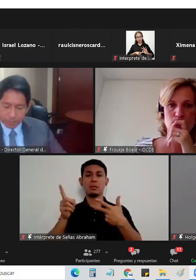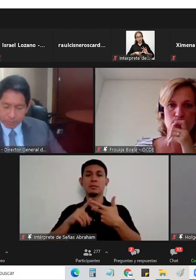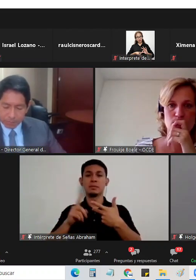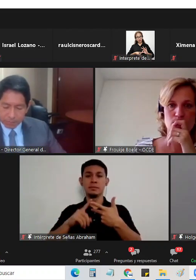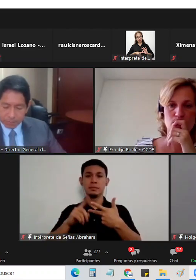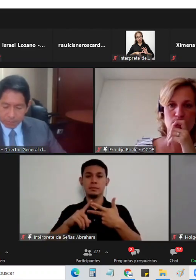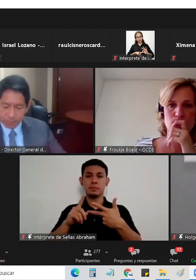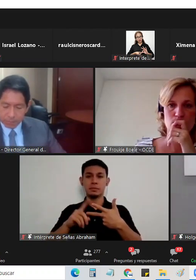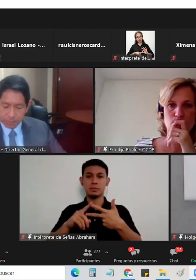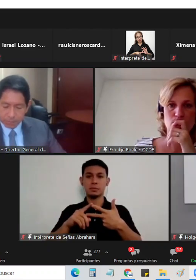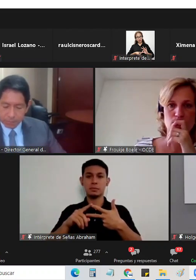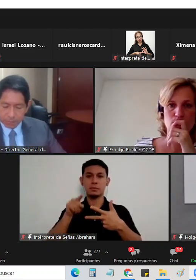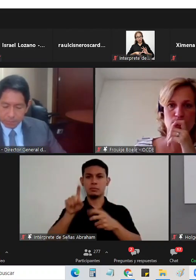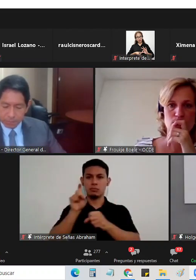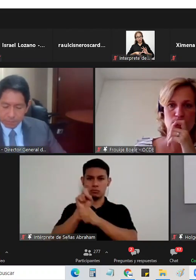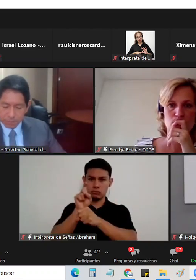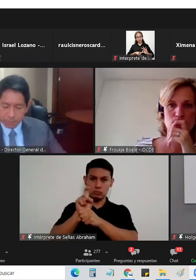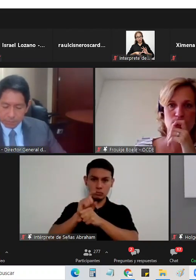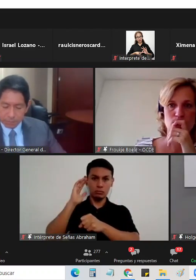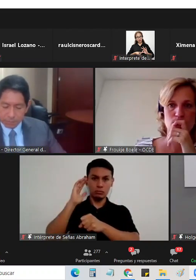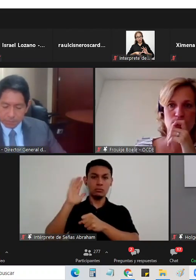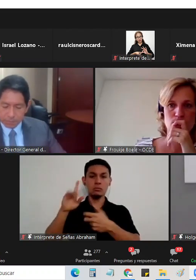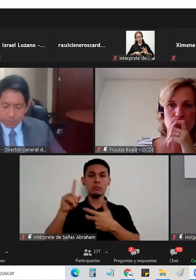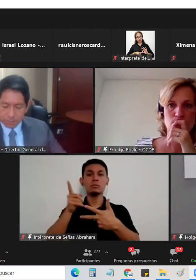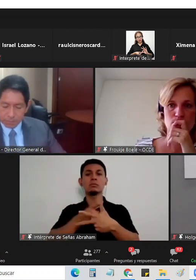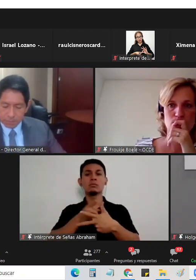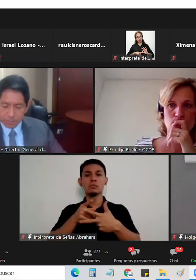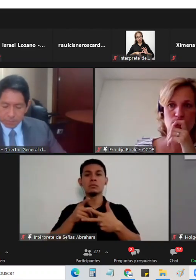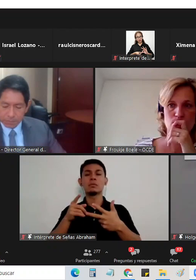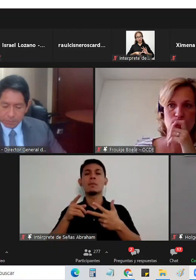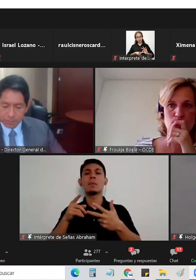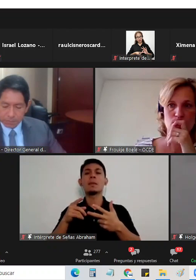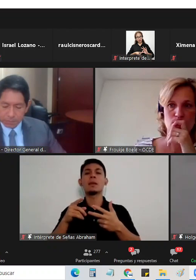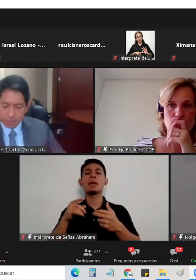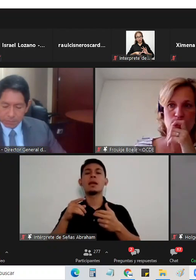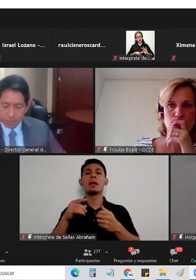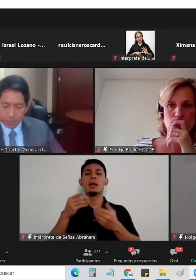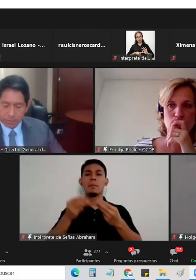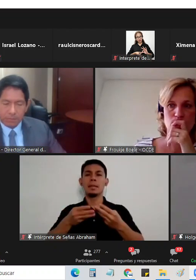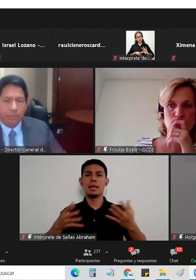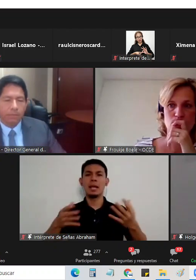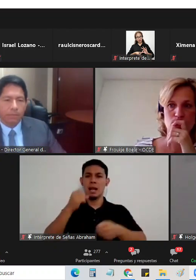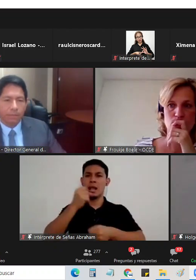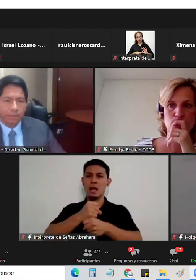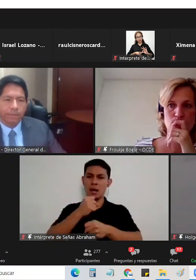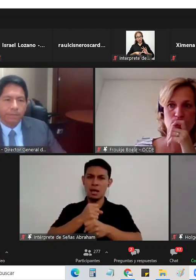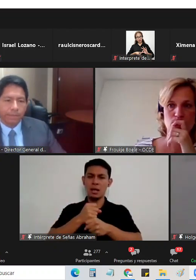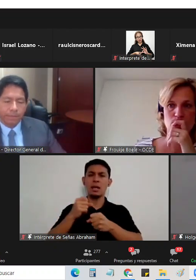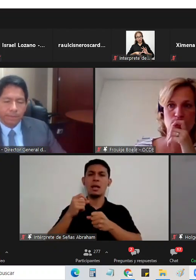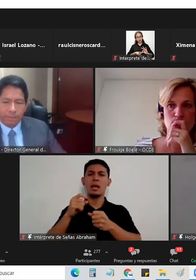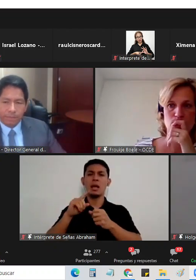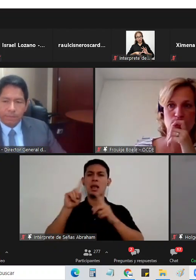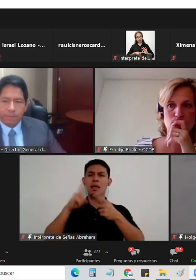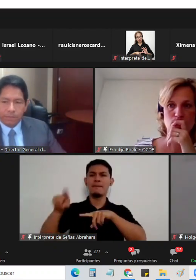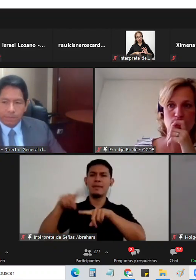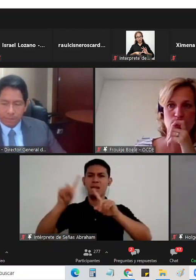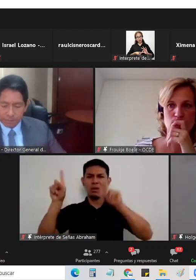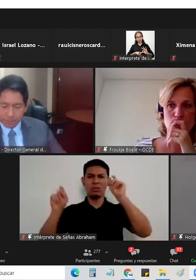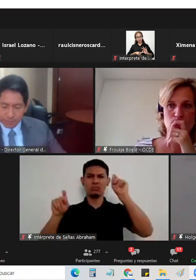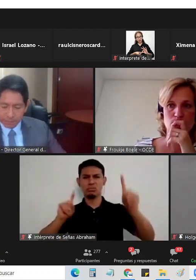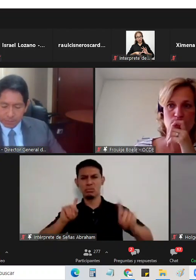regulation and then in building of capabilities and third when it comes to tackling different